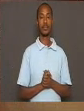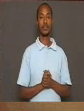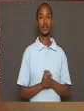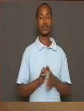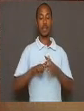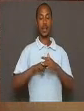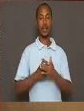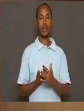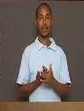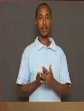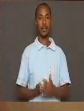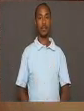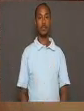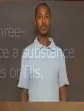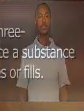Begin.